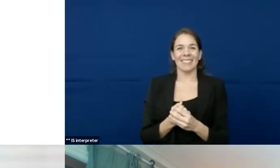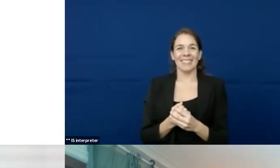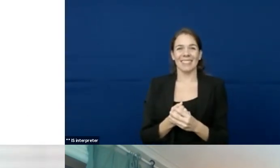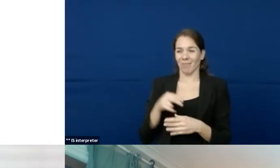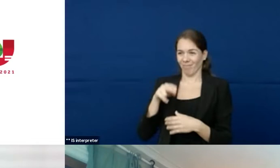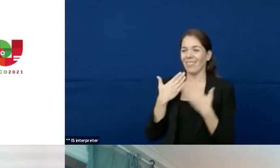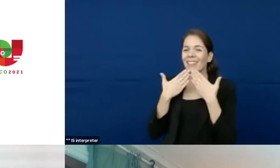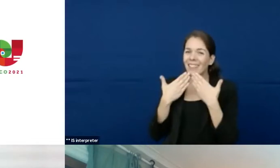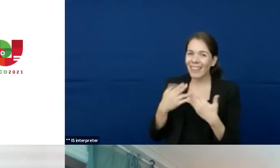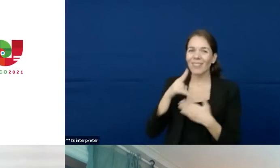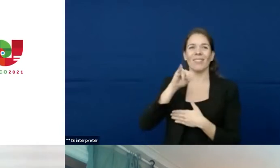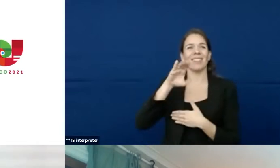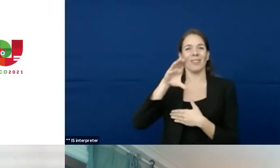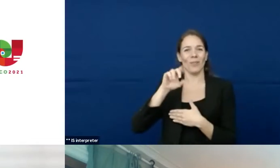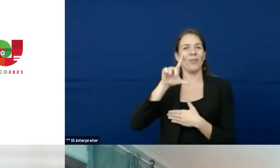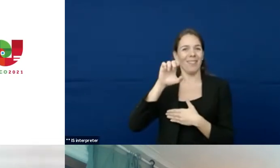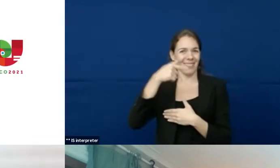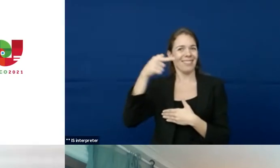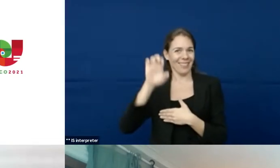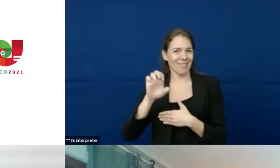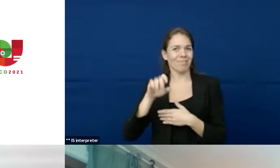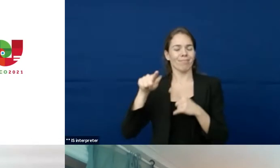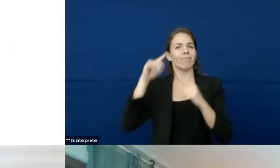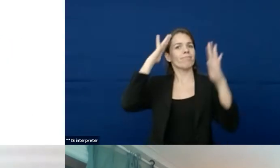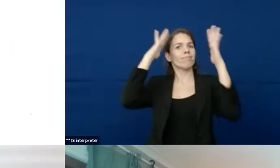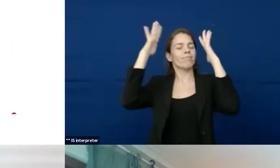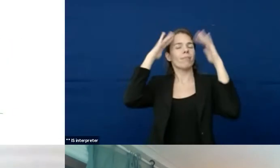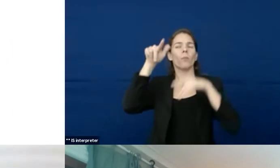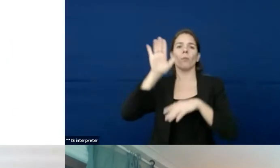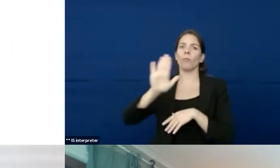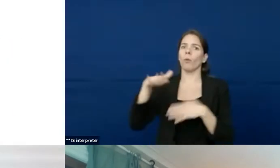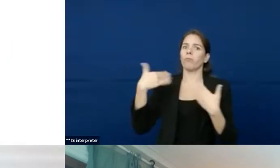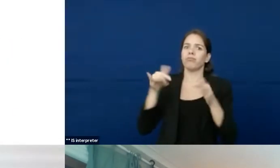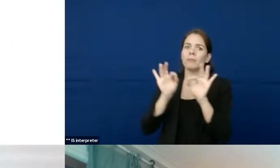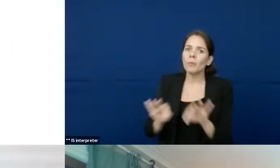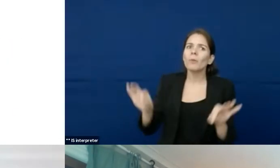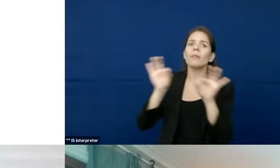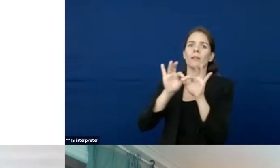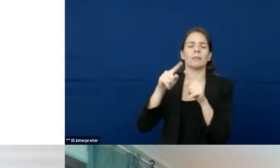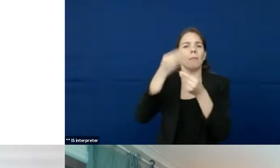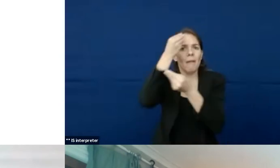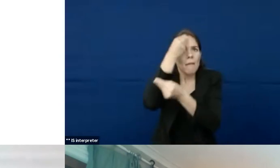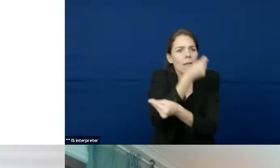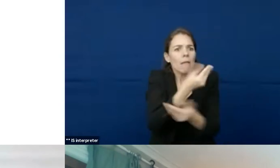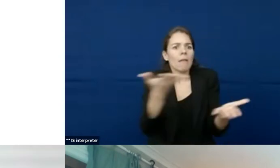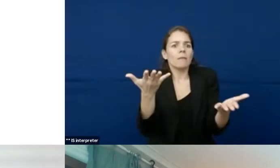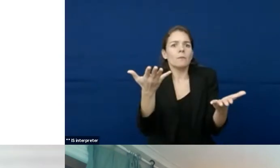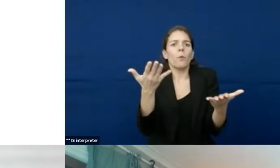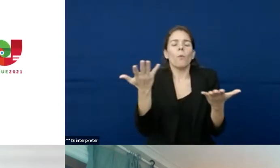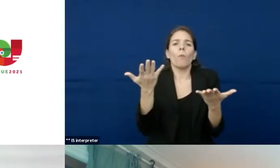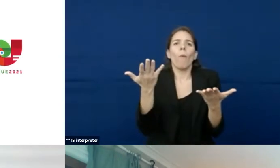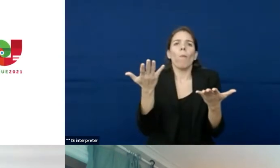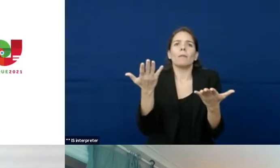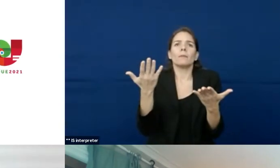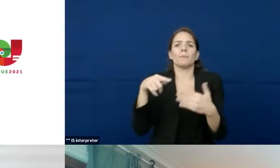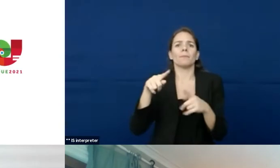coordination has been a critical gap for achieving results and sustainable results for ending violence against